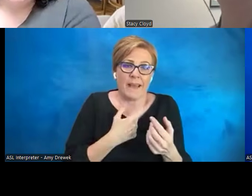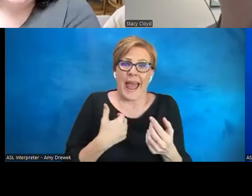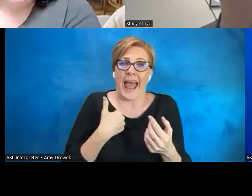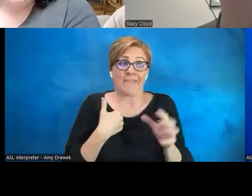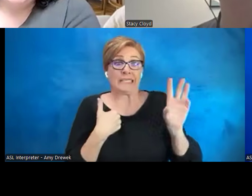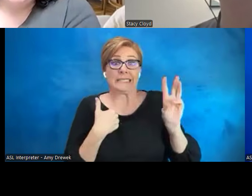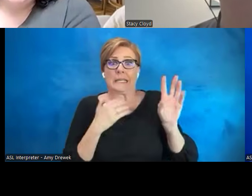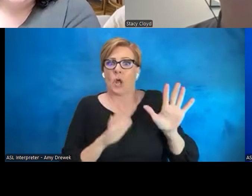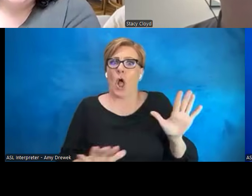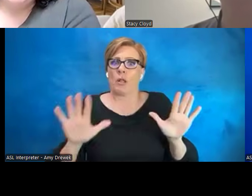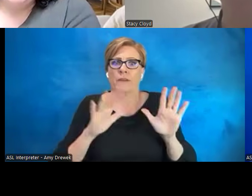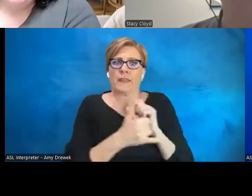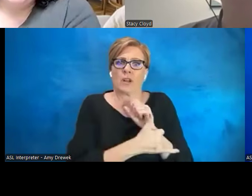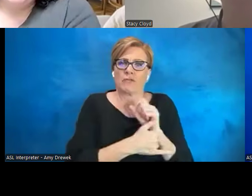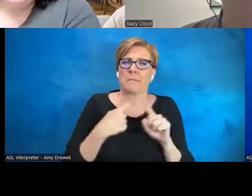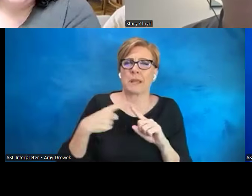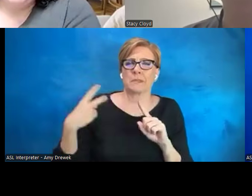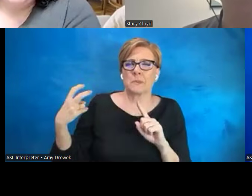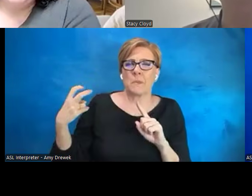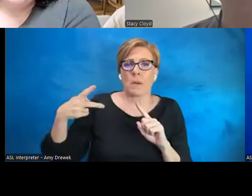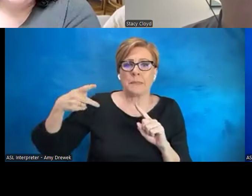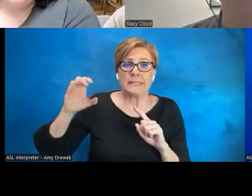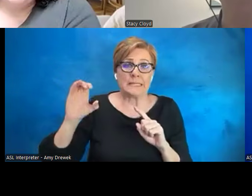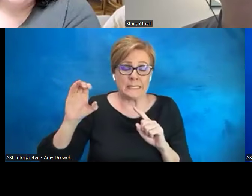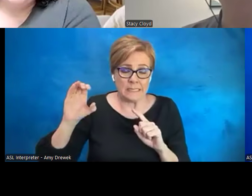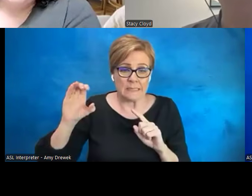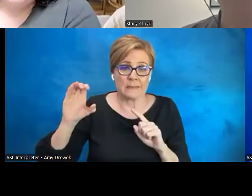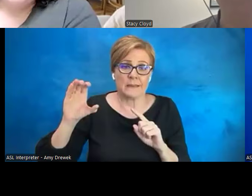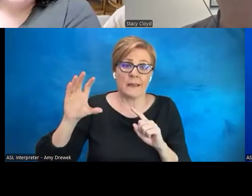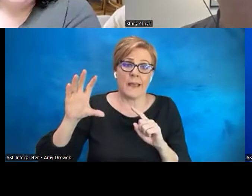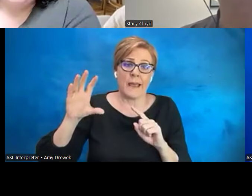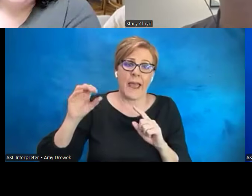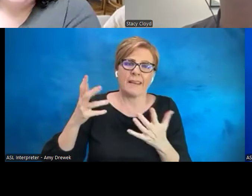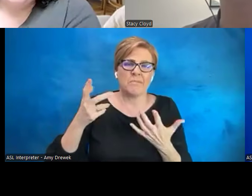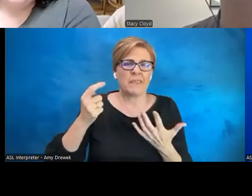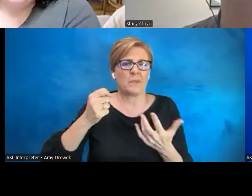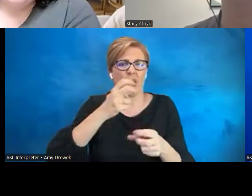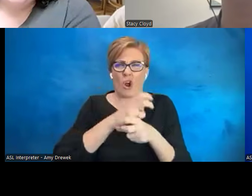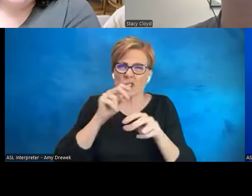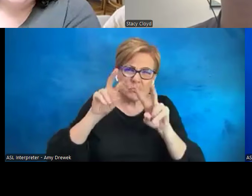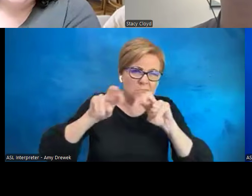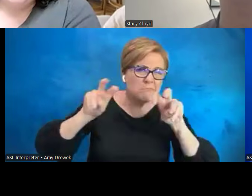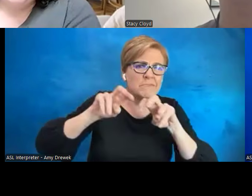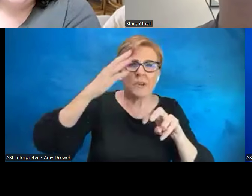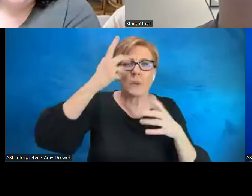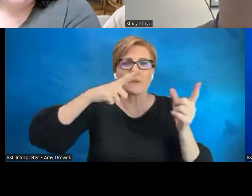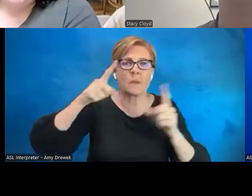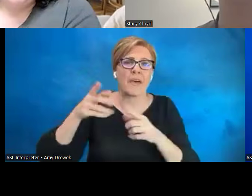country, plus 2 additional PCs, and they're a little hard to know what's going on in there.